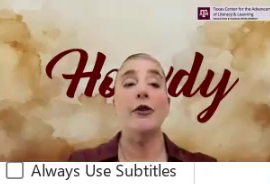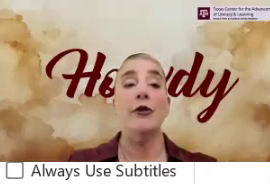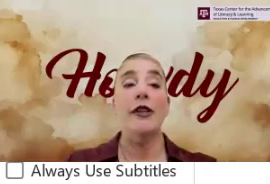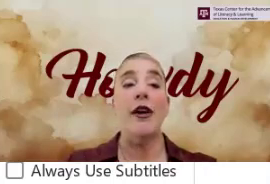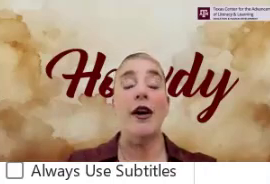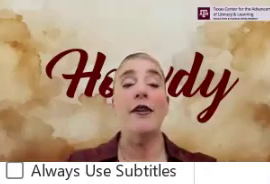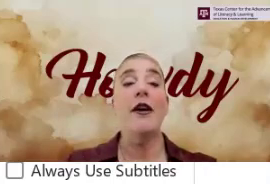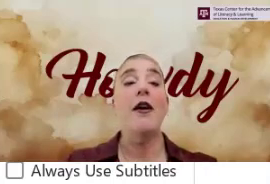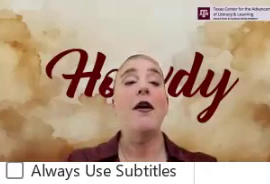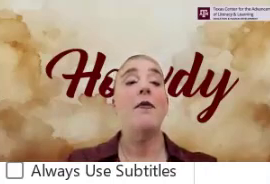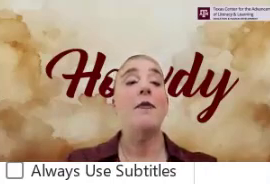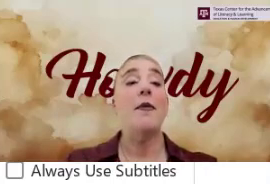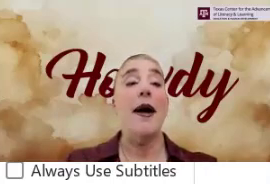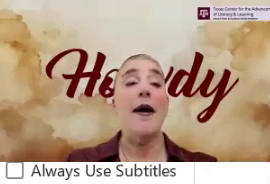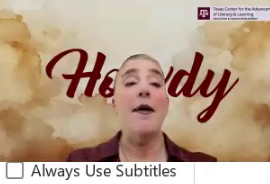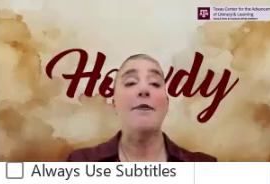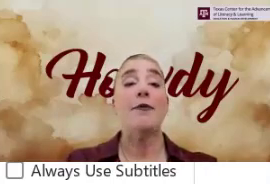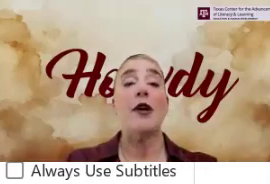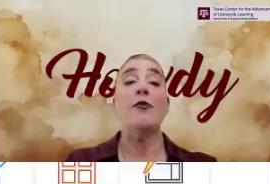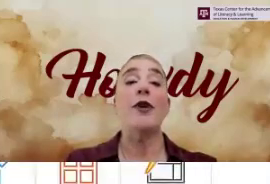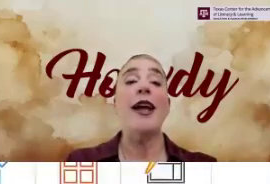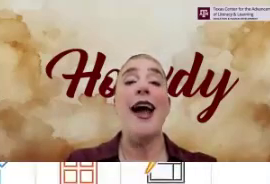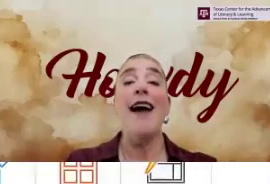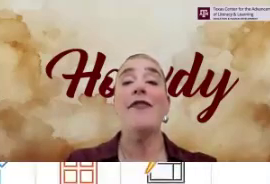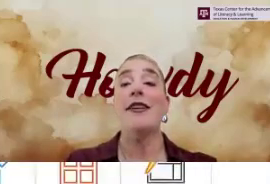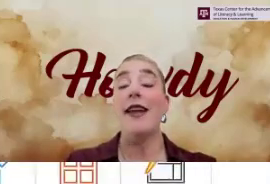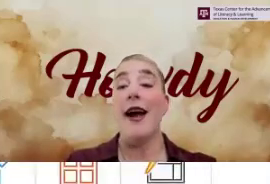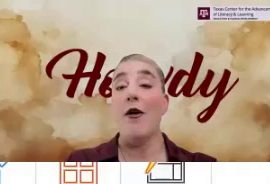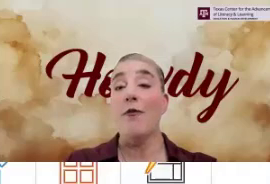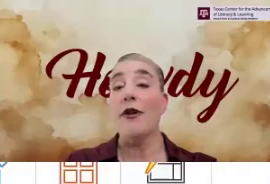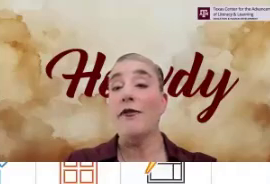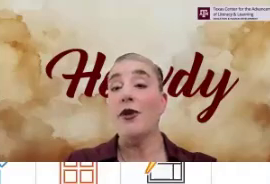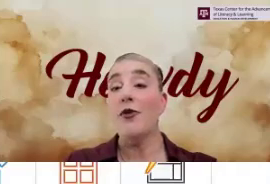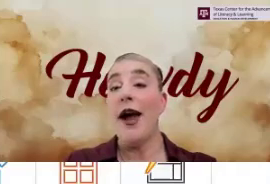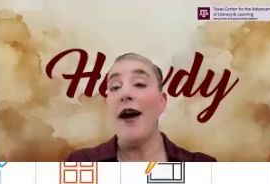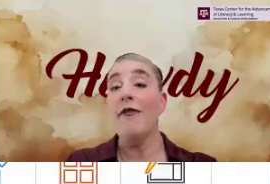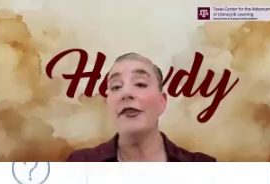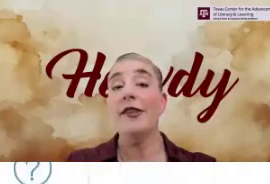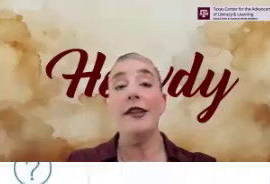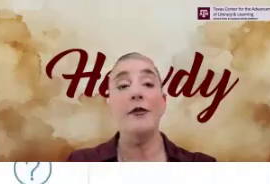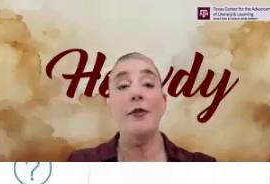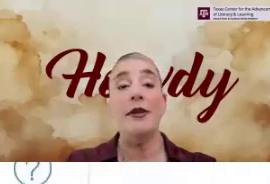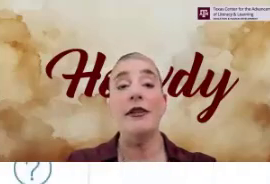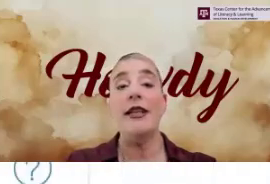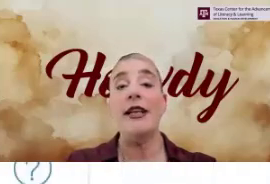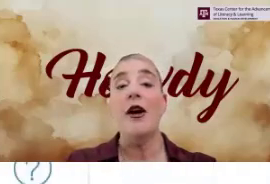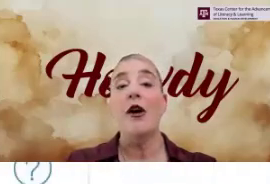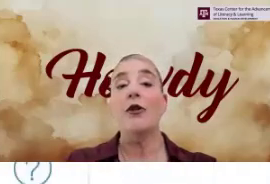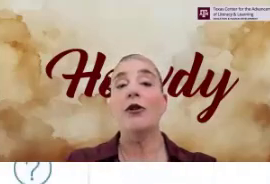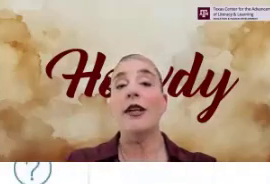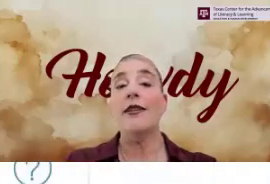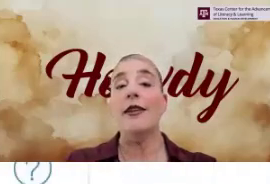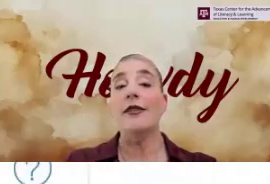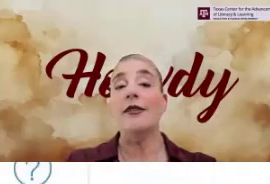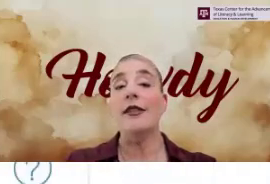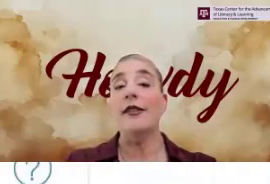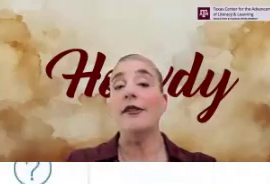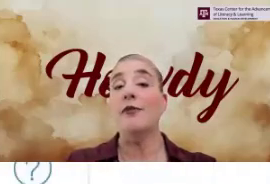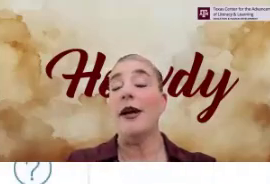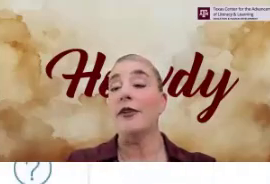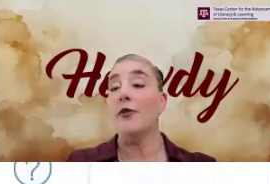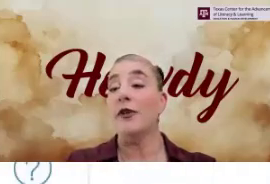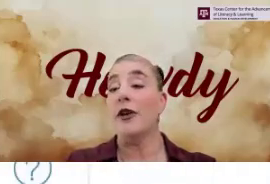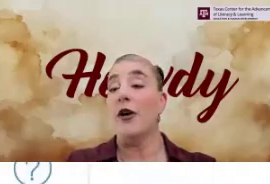this really early on. And we have it now, but if you have accessibility, look at